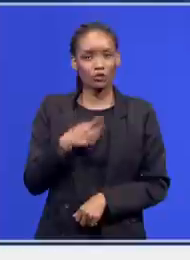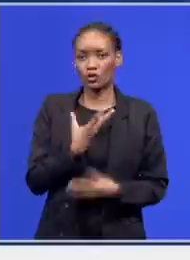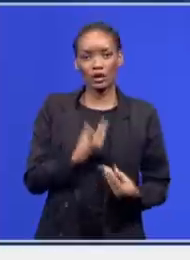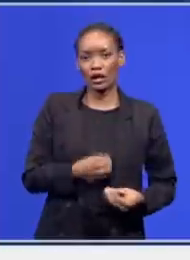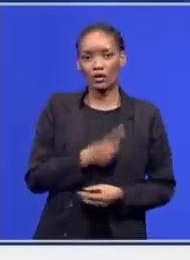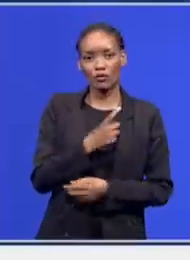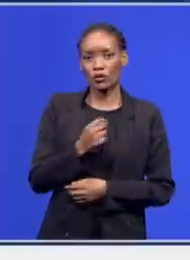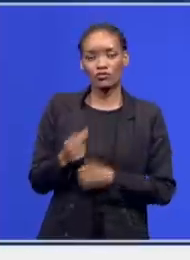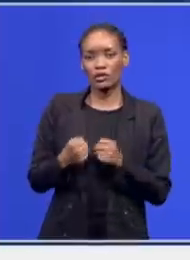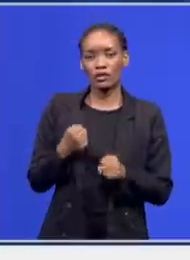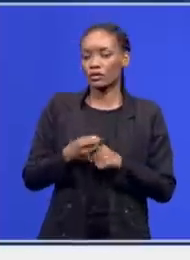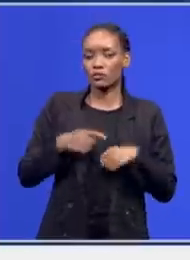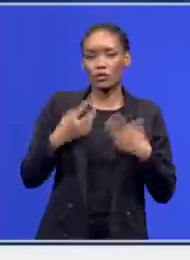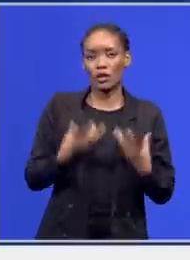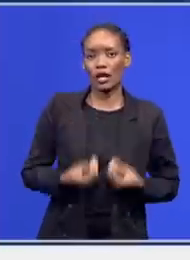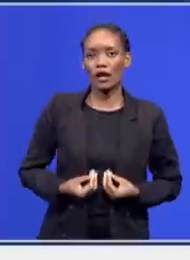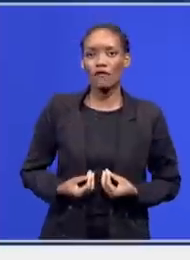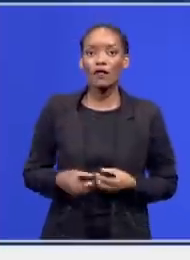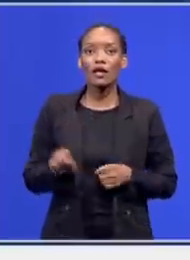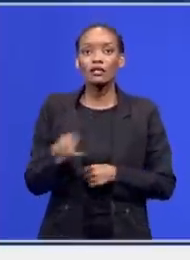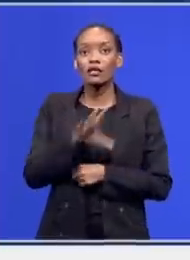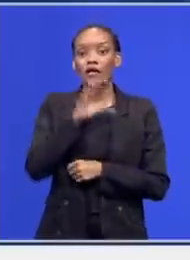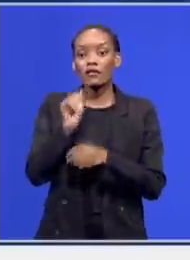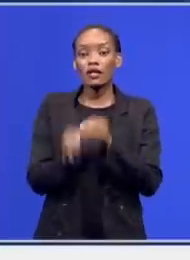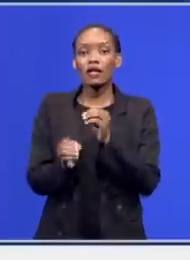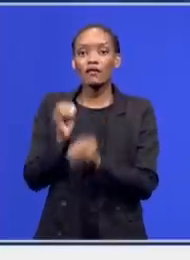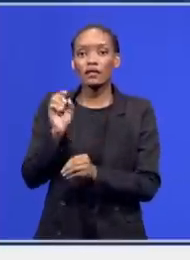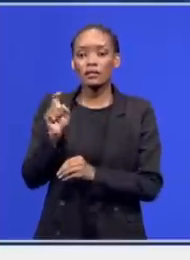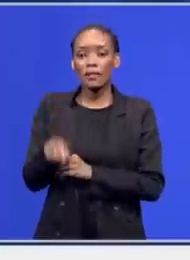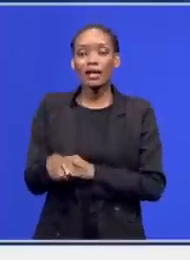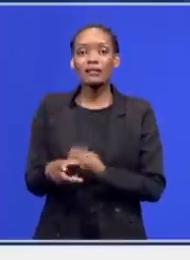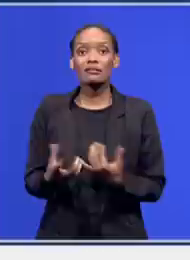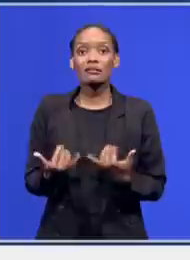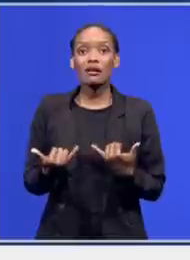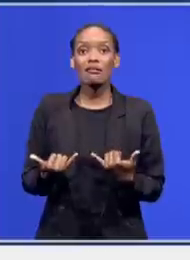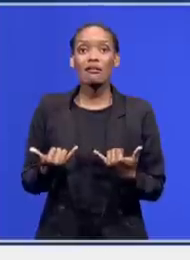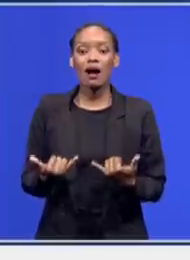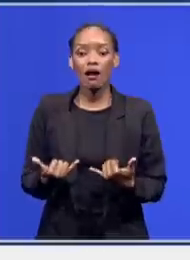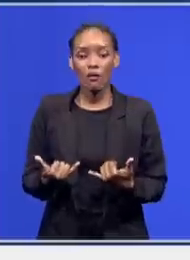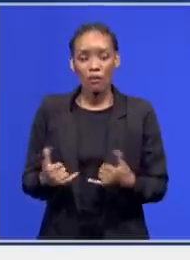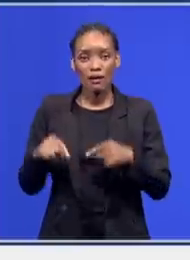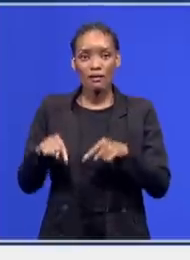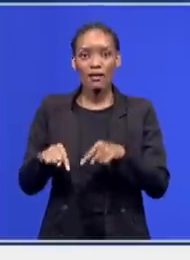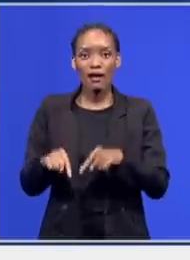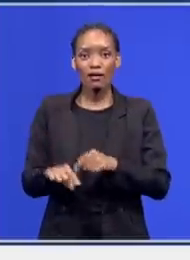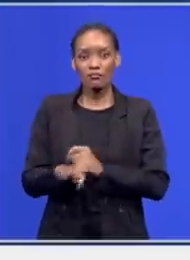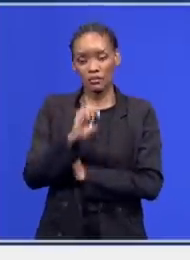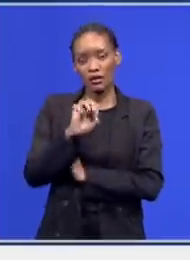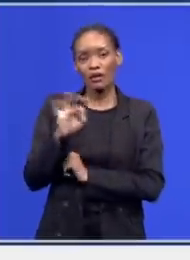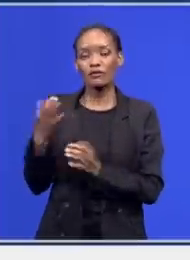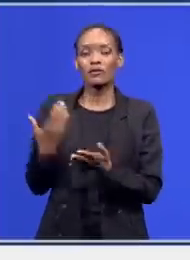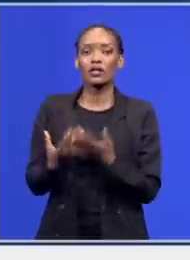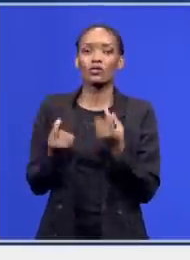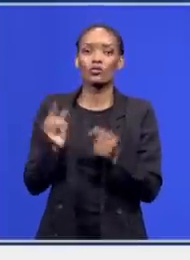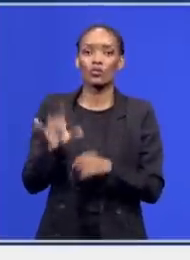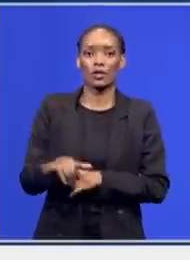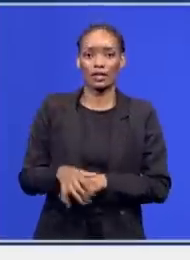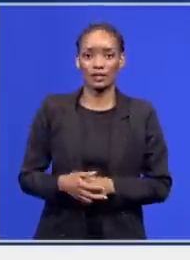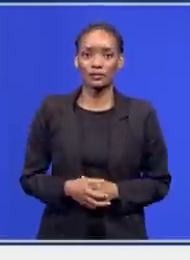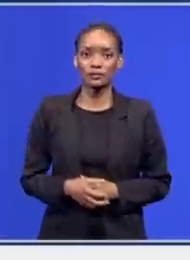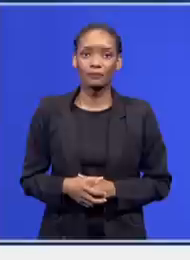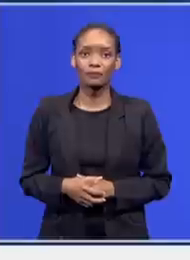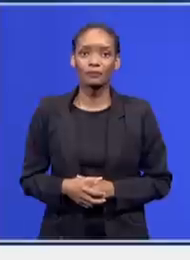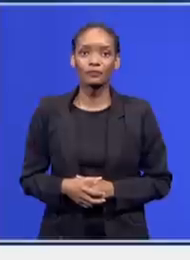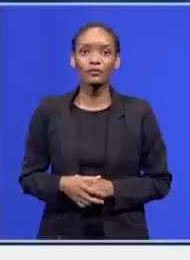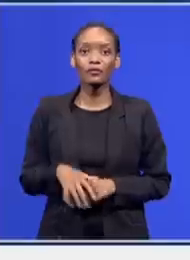to fix South Africa here and now. And the only organization that can do that is the EFF. And I'll be on road shows across